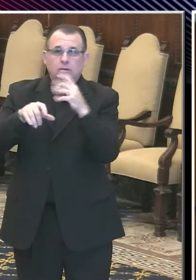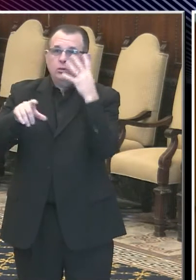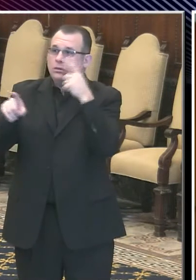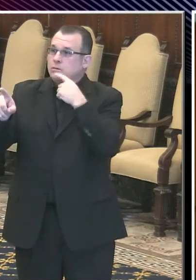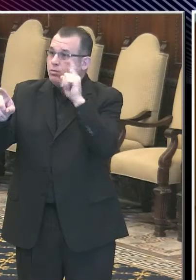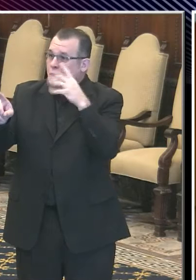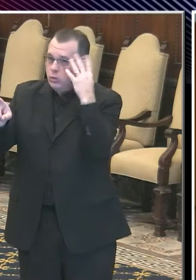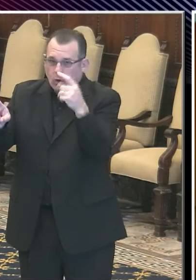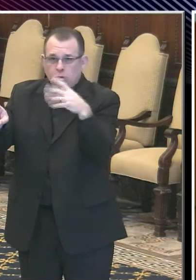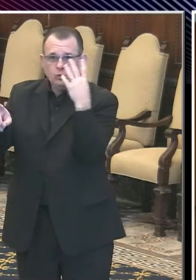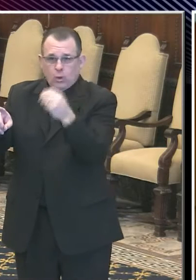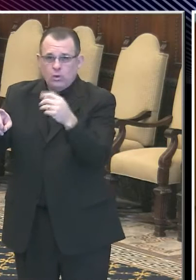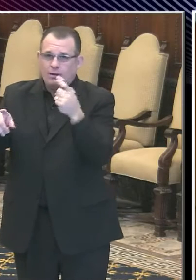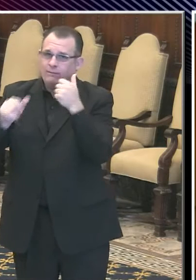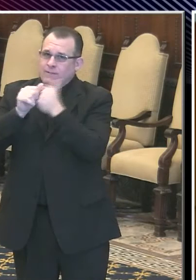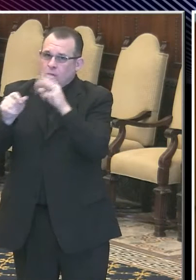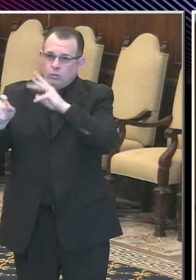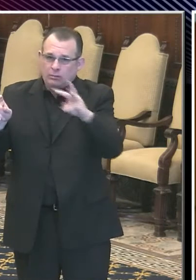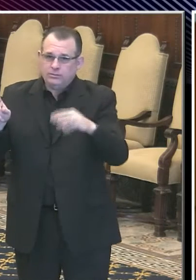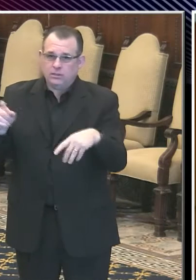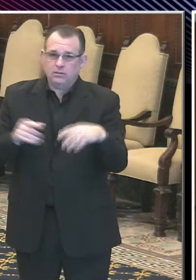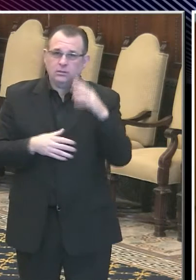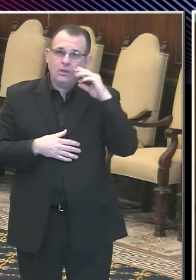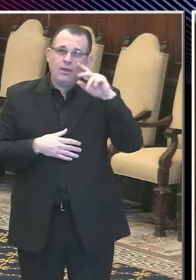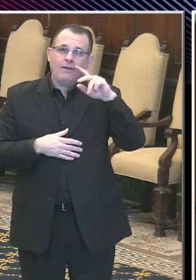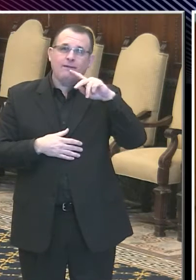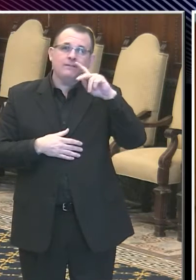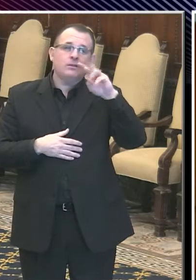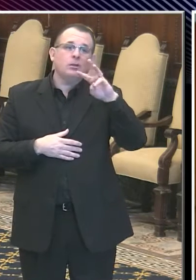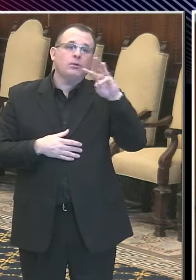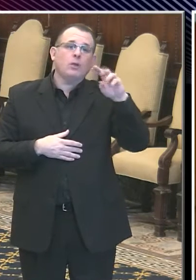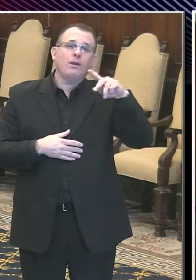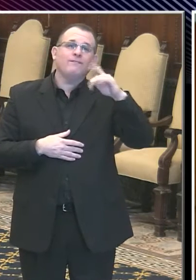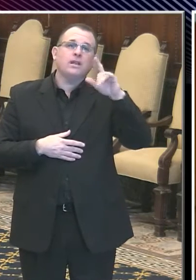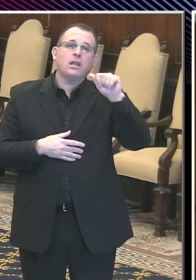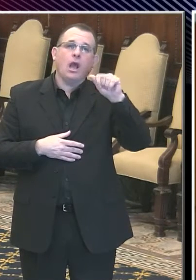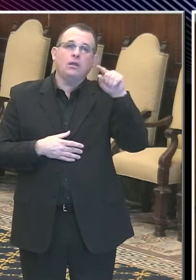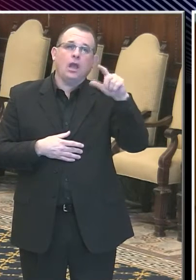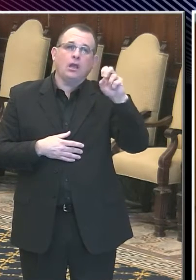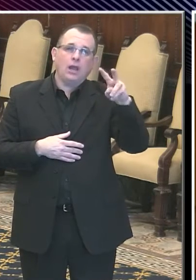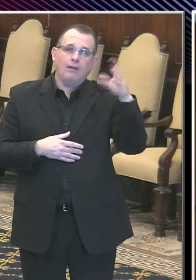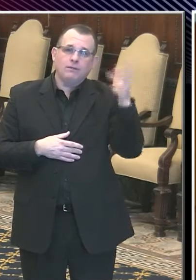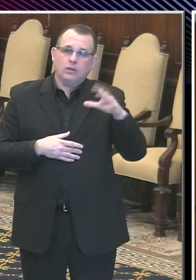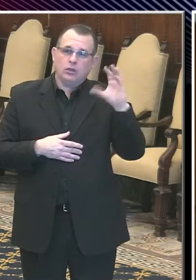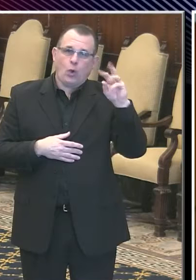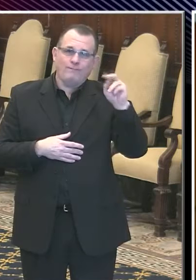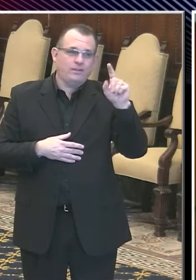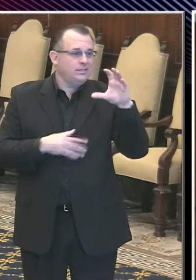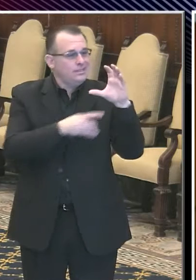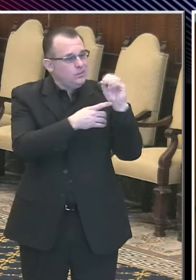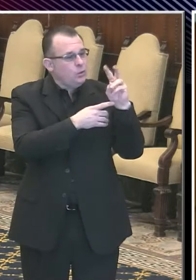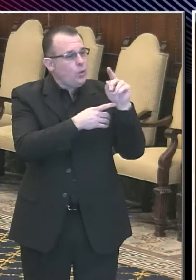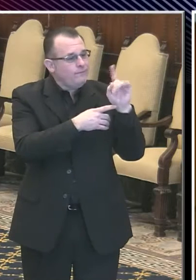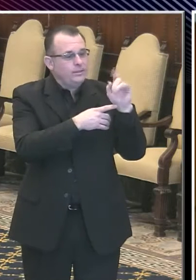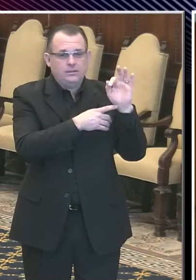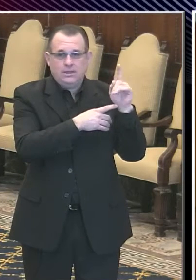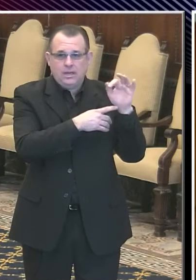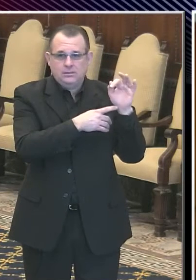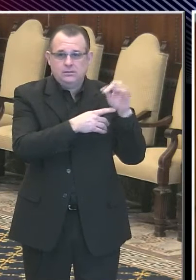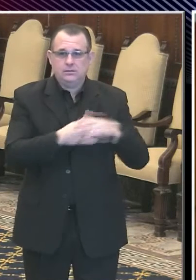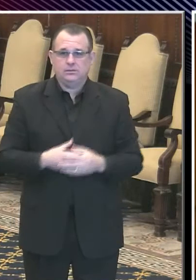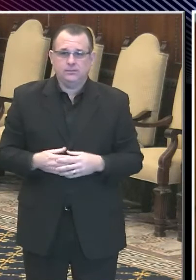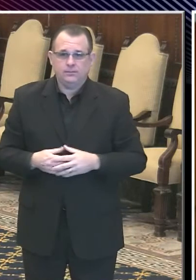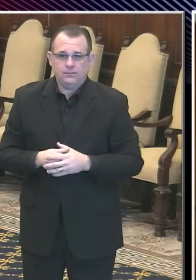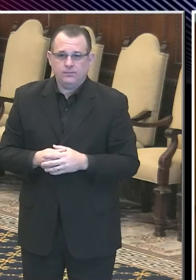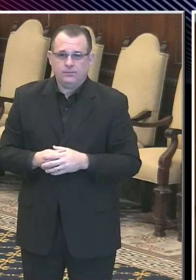That's all on our website, phila.gov/COVID. I thought I'd take just a minute or two about the value of testing, because there is